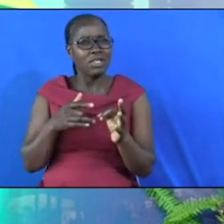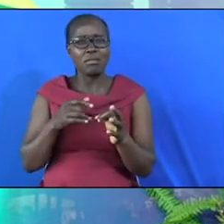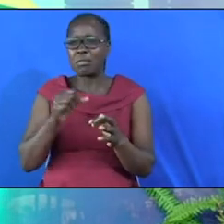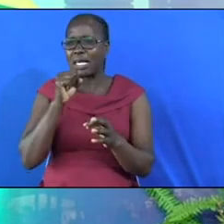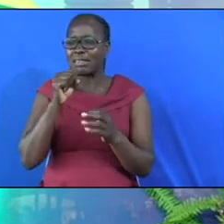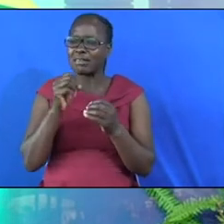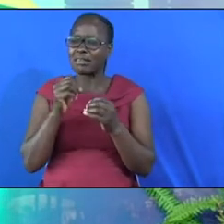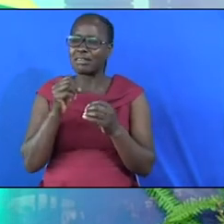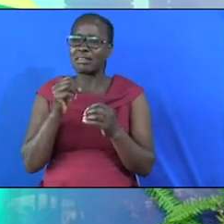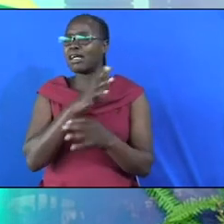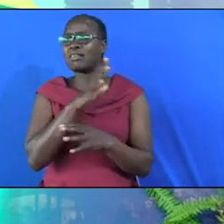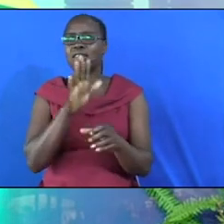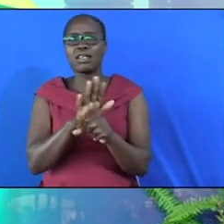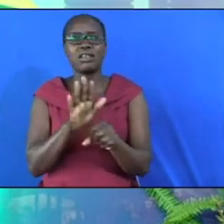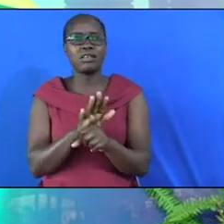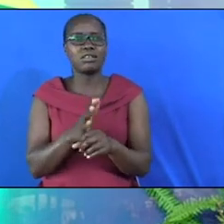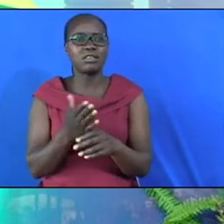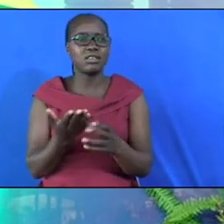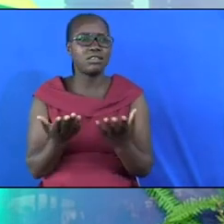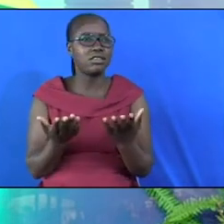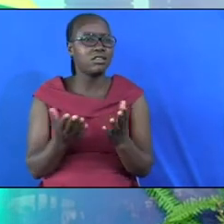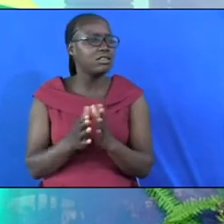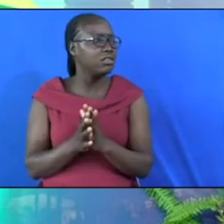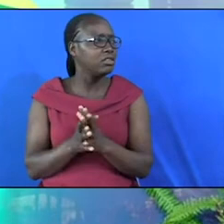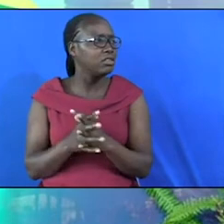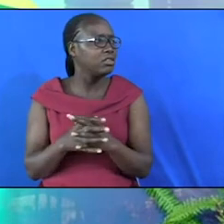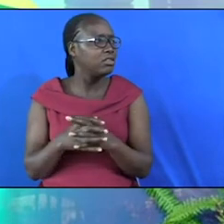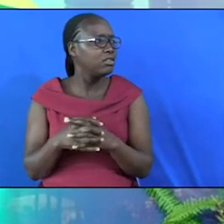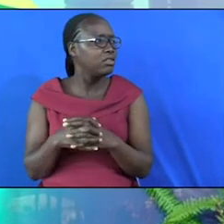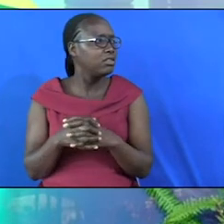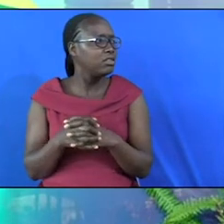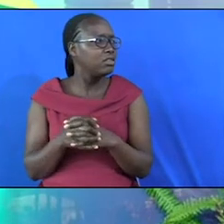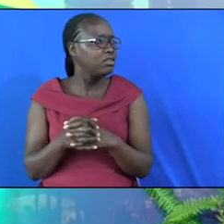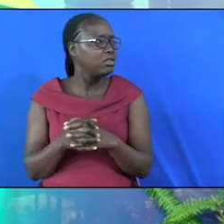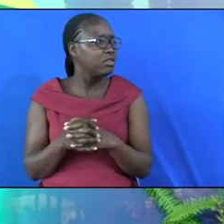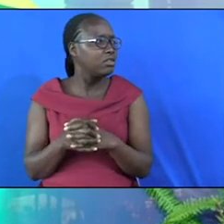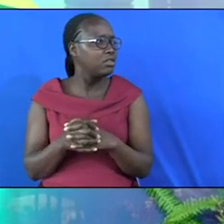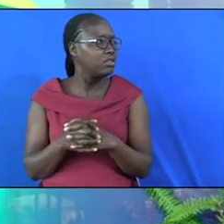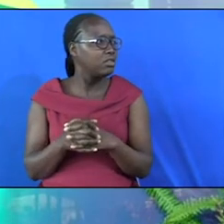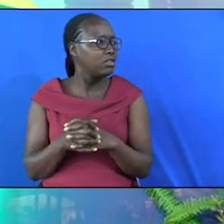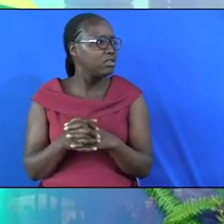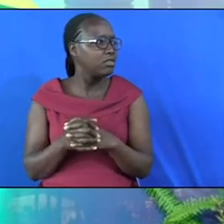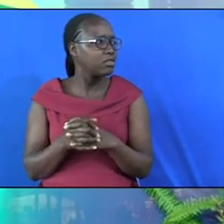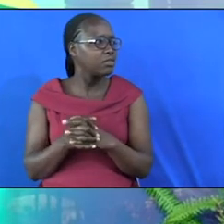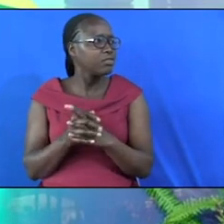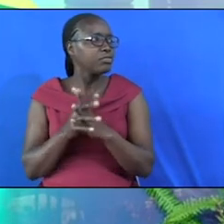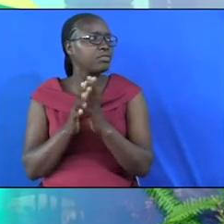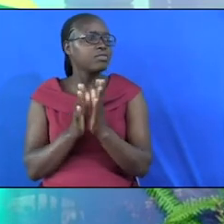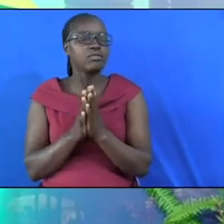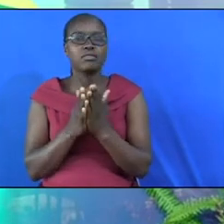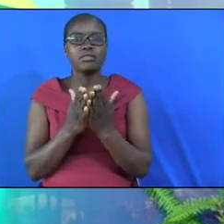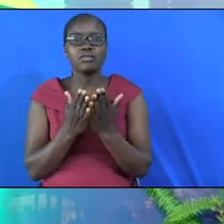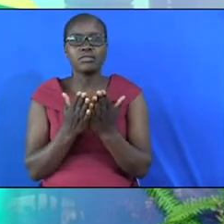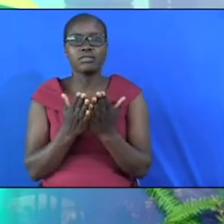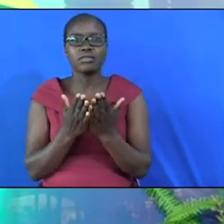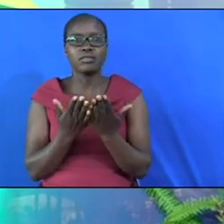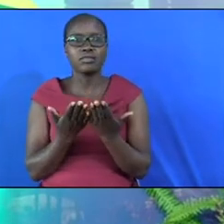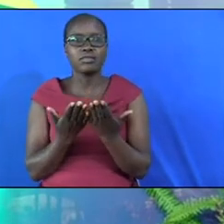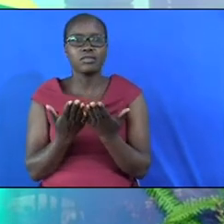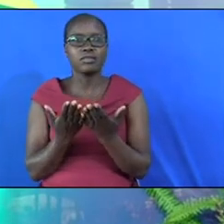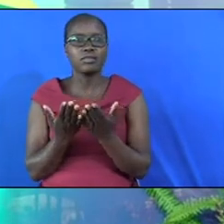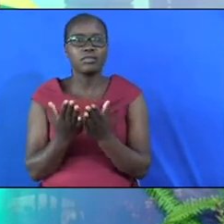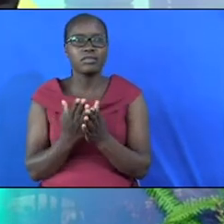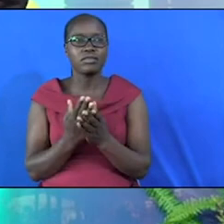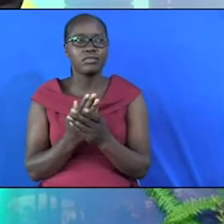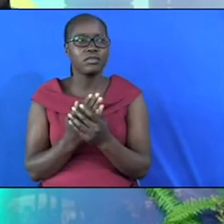sharp. It's like it is a tutor. I'm preaching using tutor. But I'm praying that God will be able to do something.